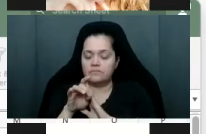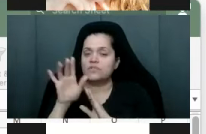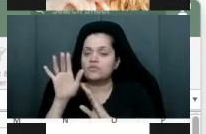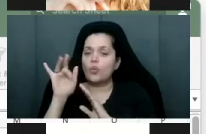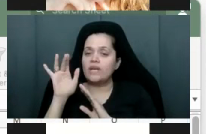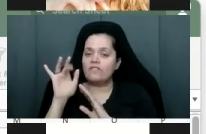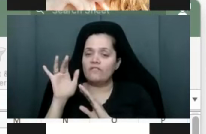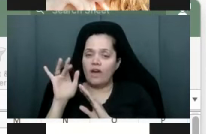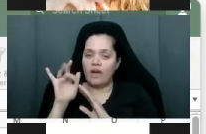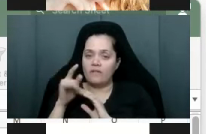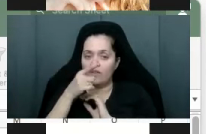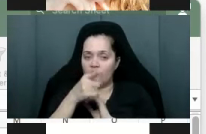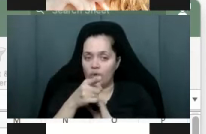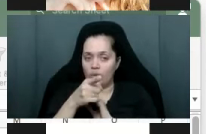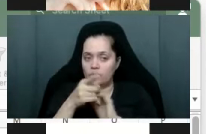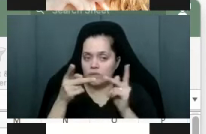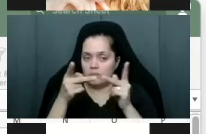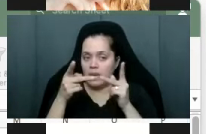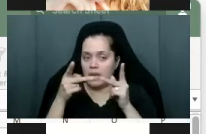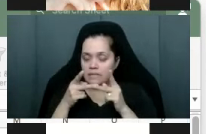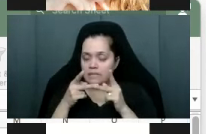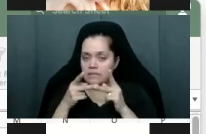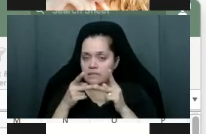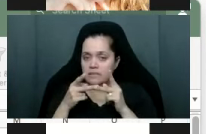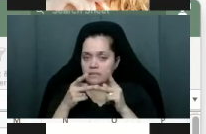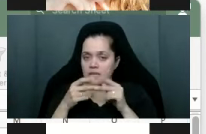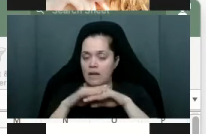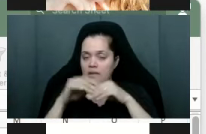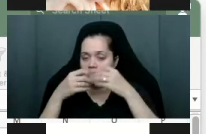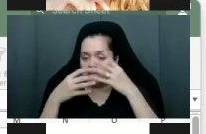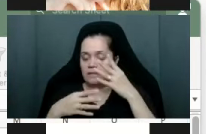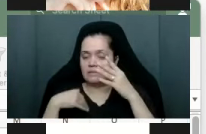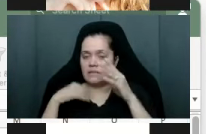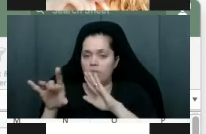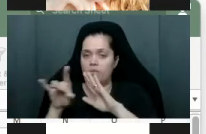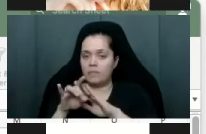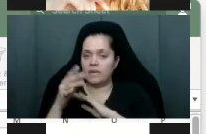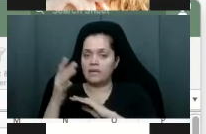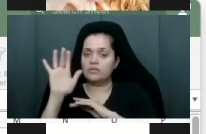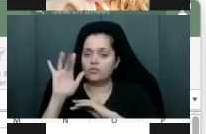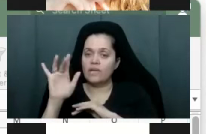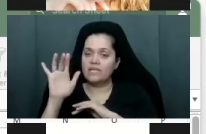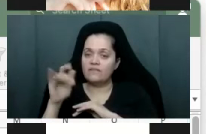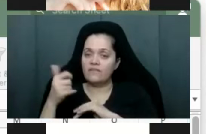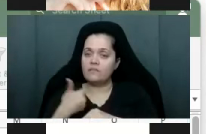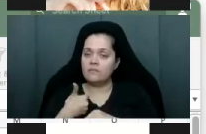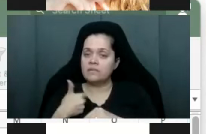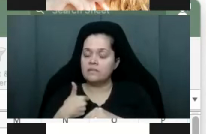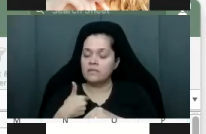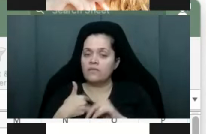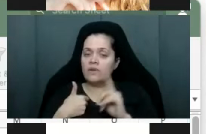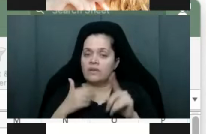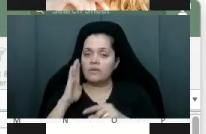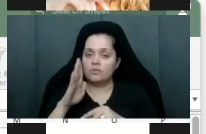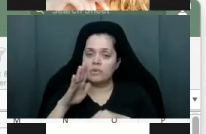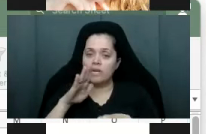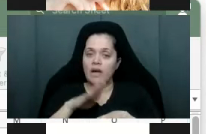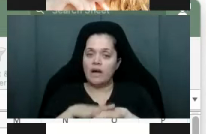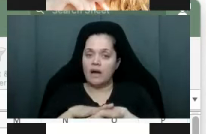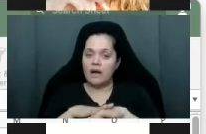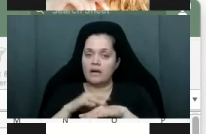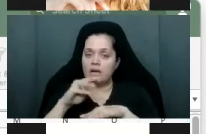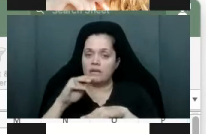25 of those places. Of the list there, I will choose 25, and those will be on the